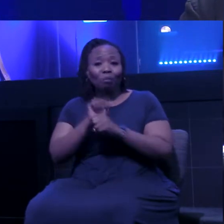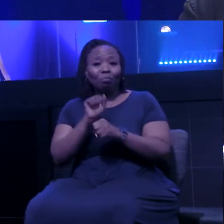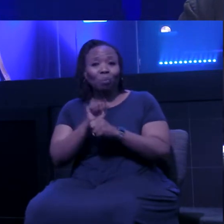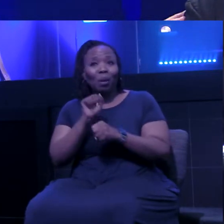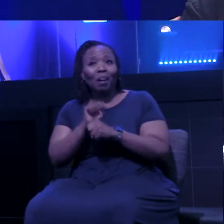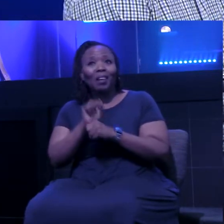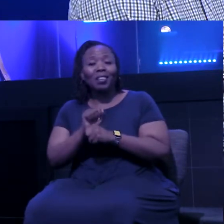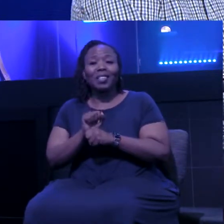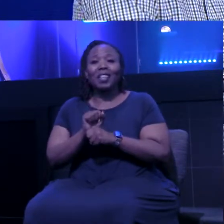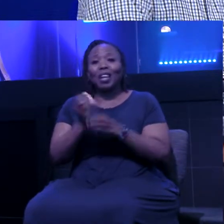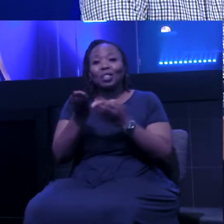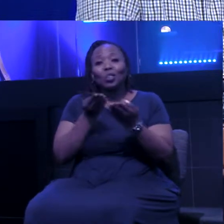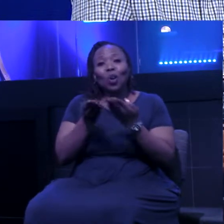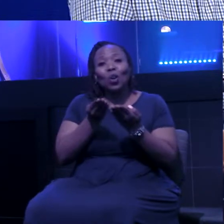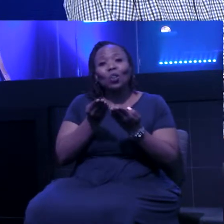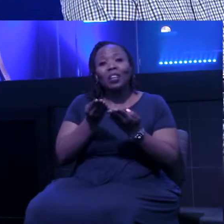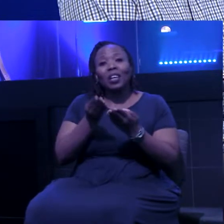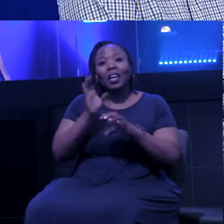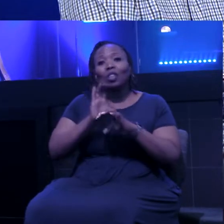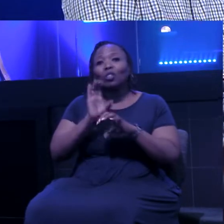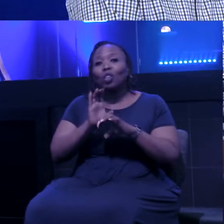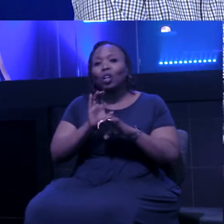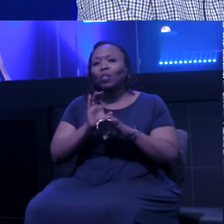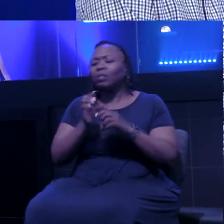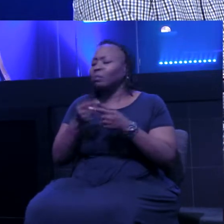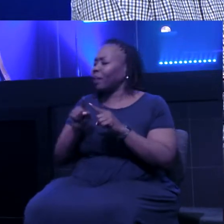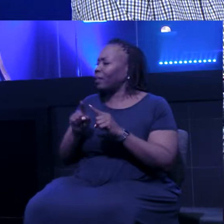mm-hmm. and before you jump to that, mm-hmm.